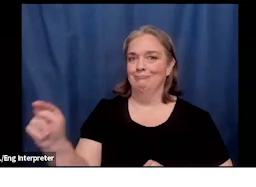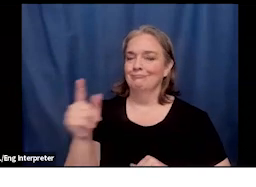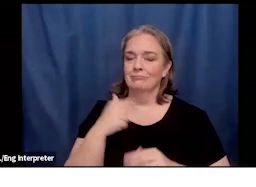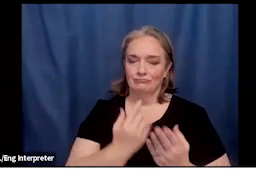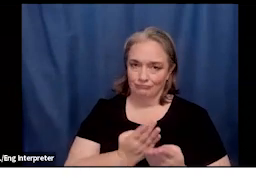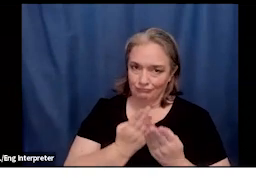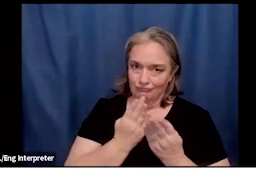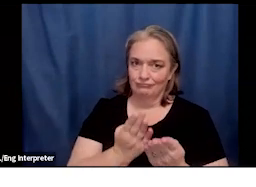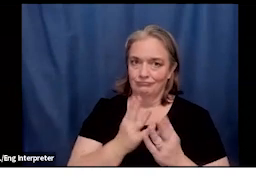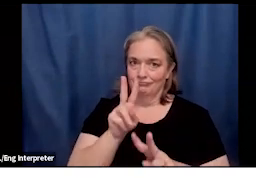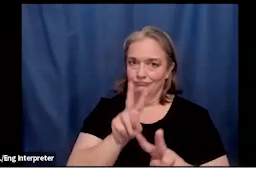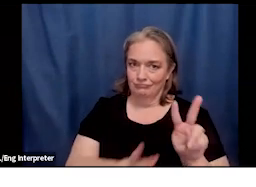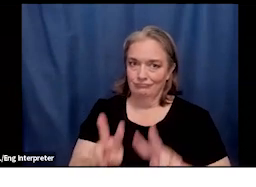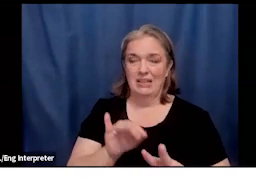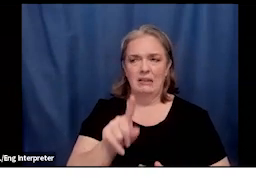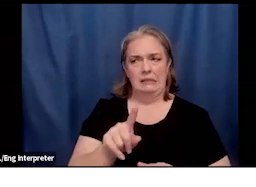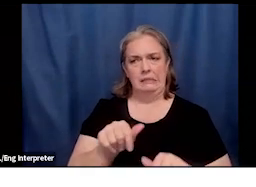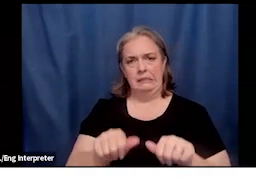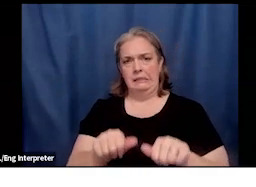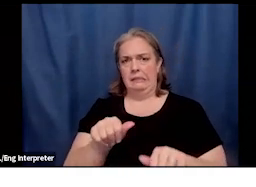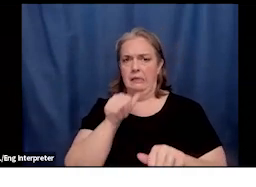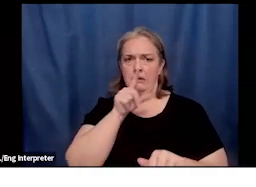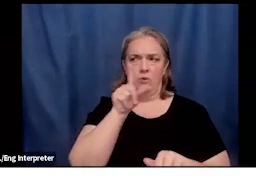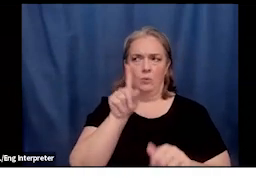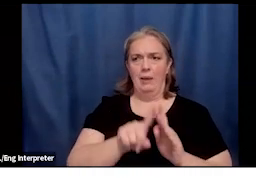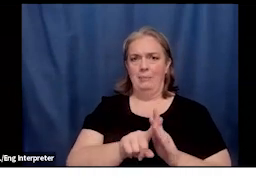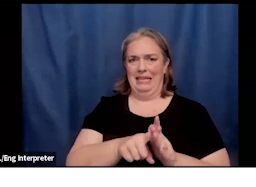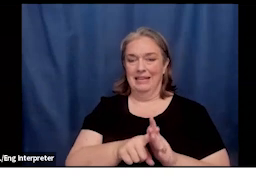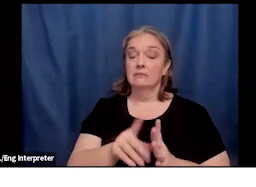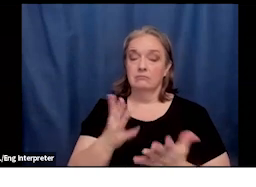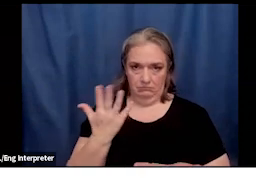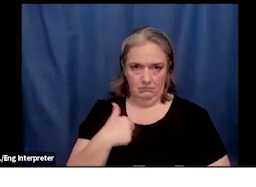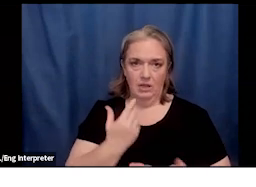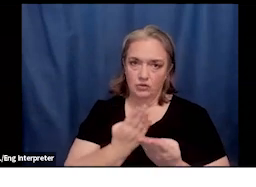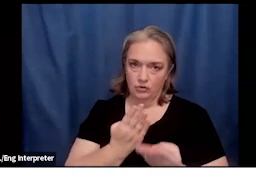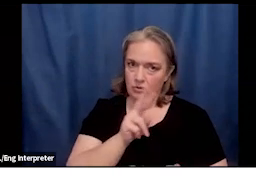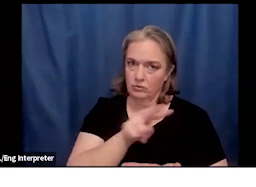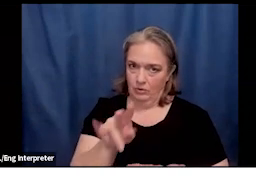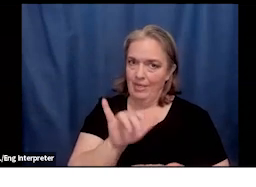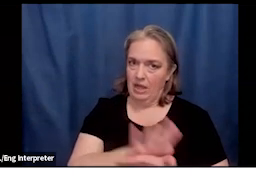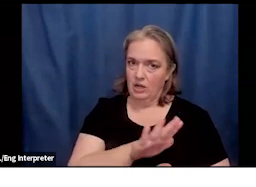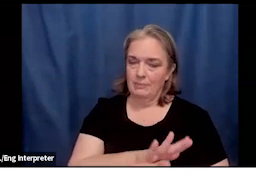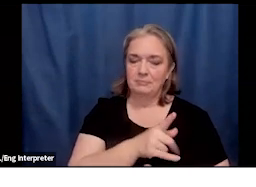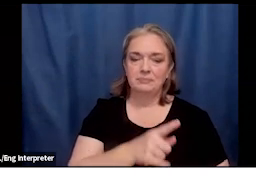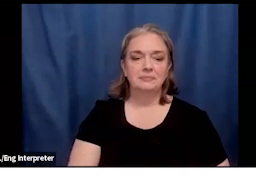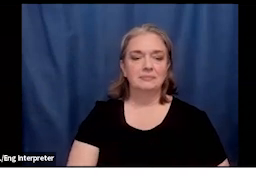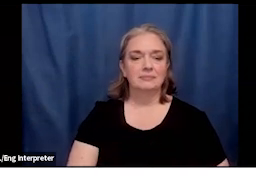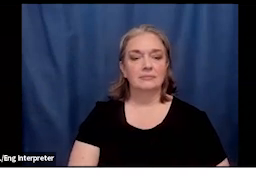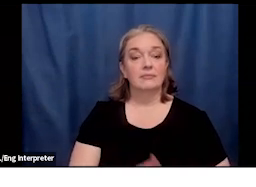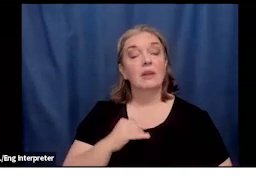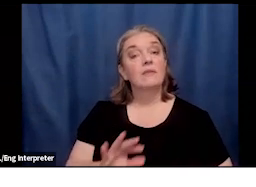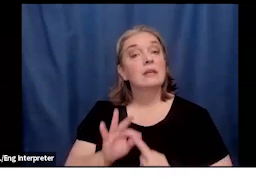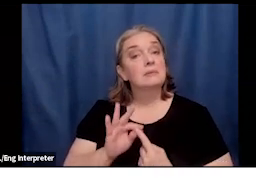that out if you're not sure where to begin on this particular point. And then we do have some special considerations. So